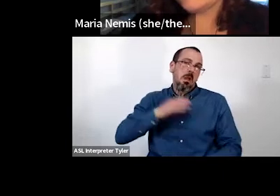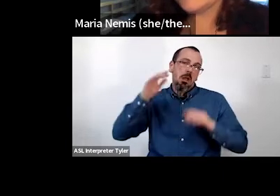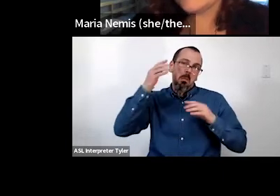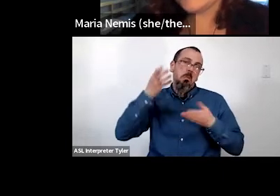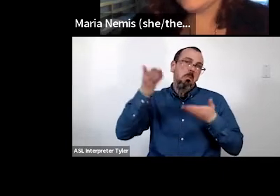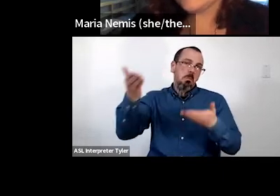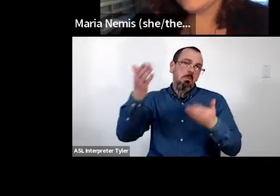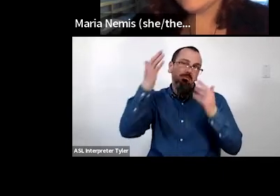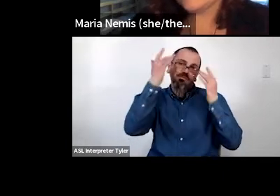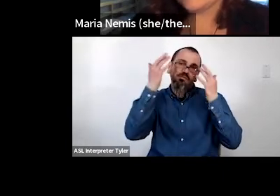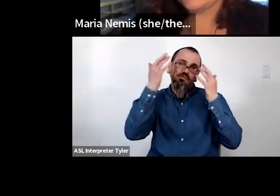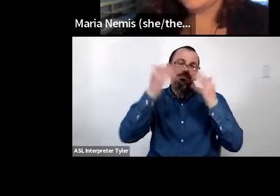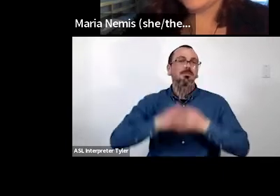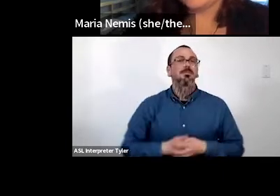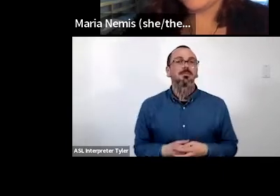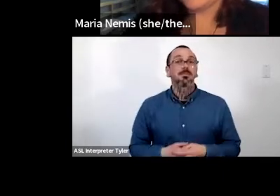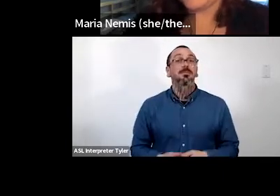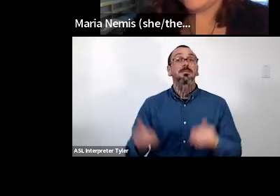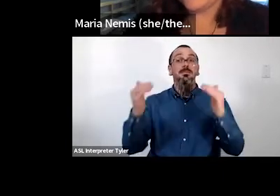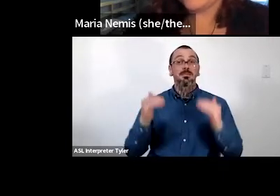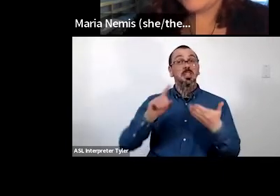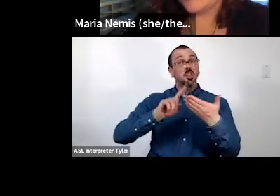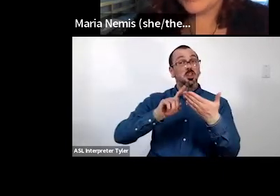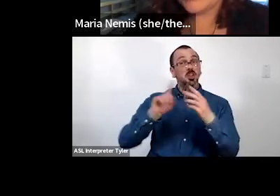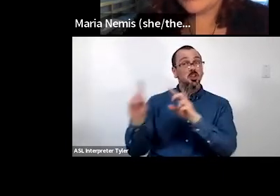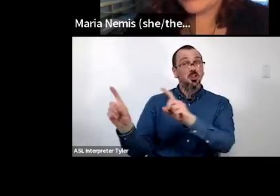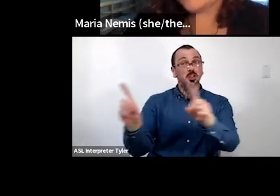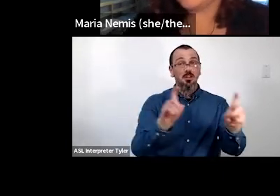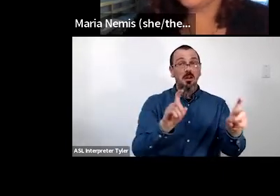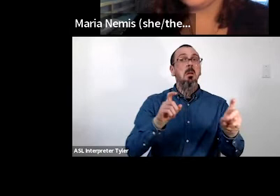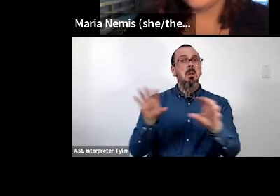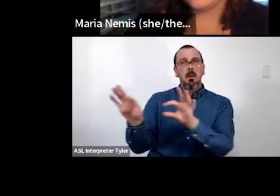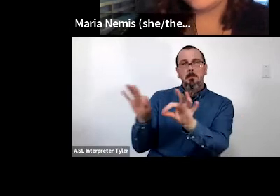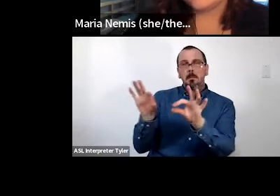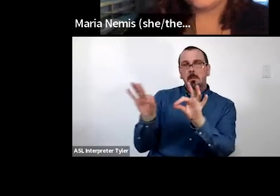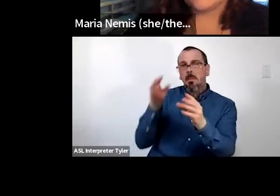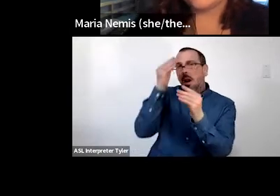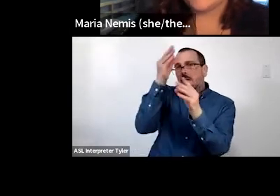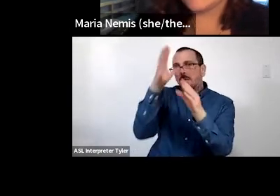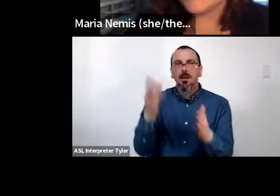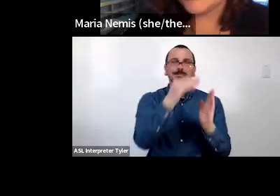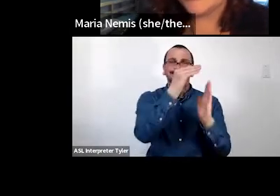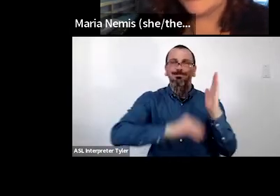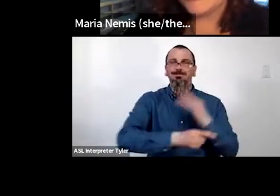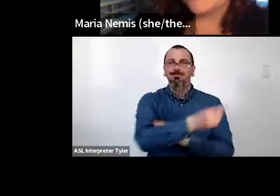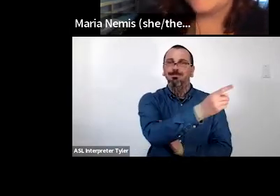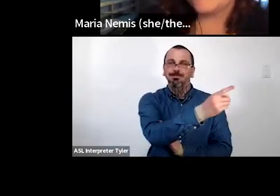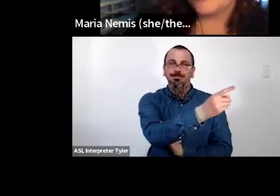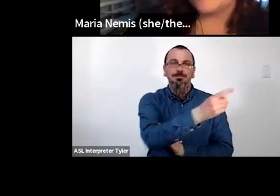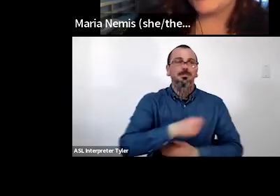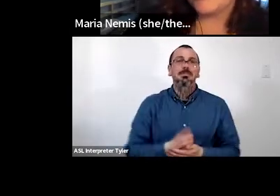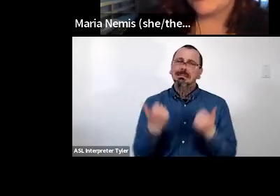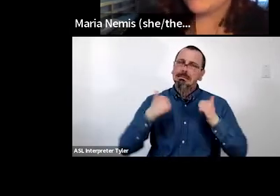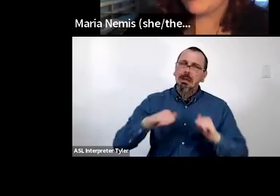survey items around gender identity that I pulled the gender minority cohort from. In order to be as inclusive as possible, I created a